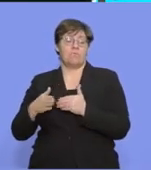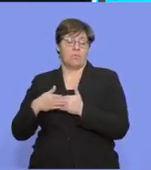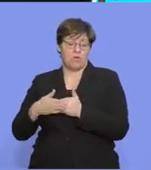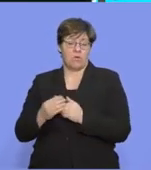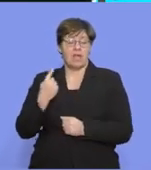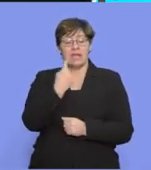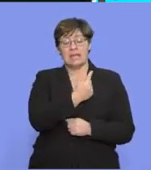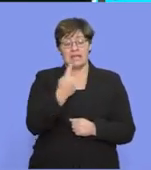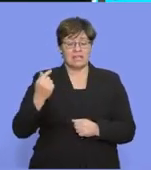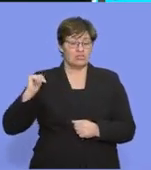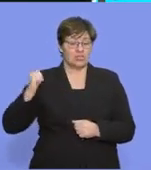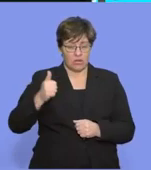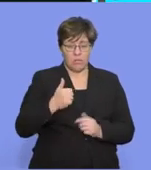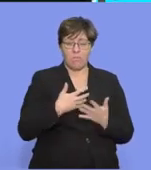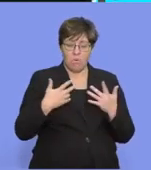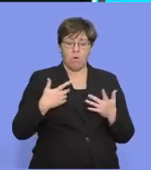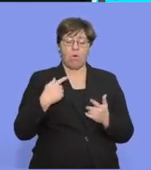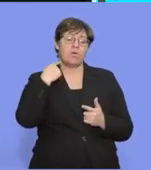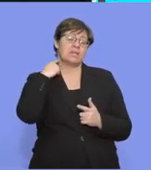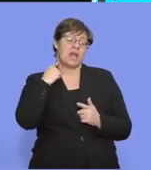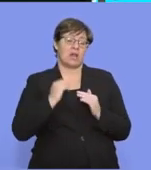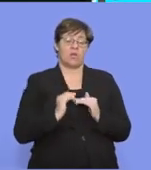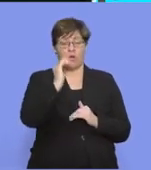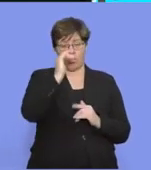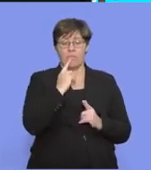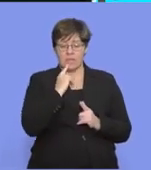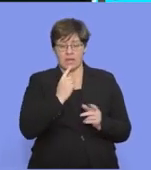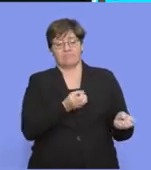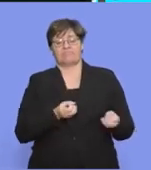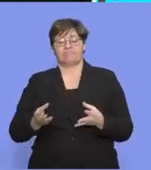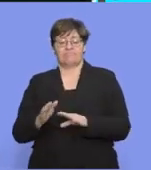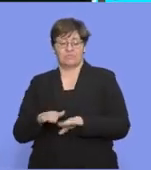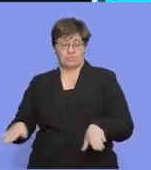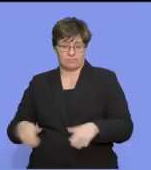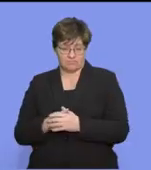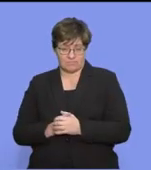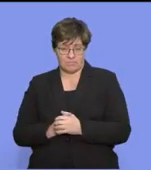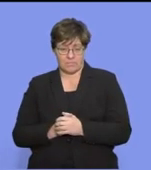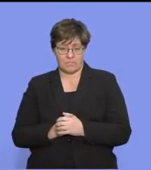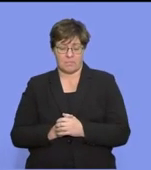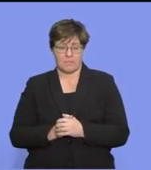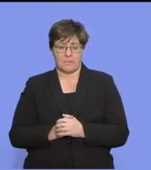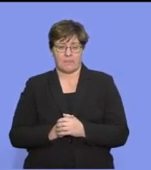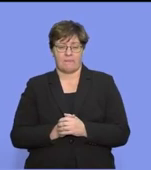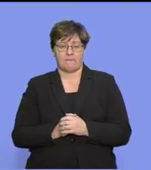each generation the neck got longer, and that was passed on to the offspring.